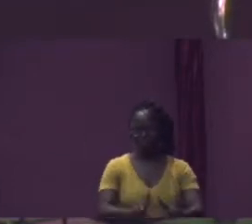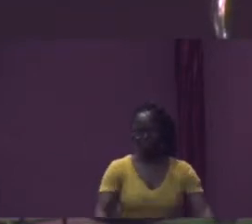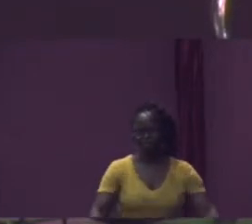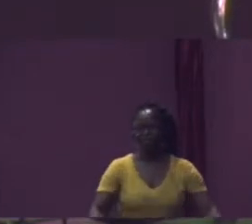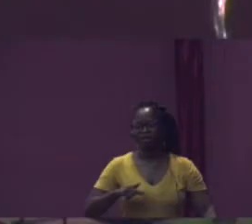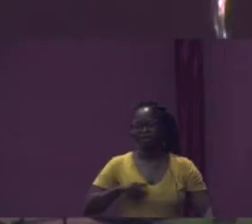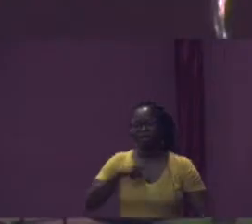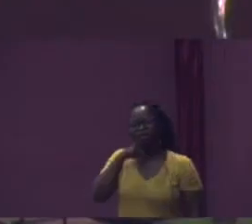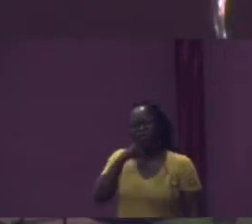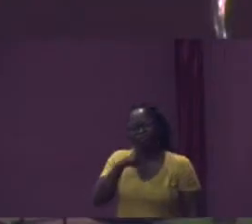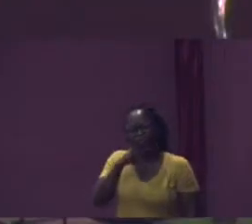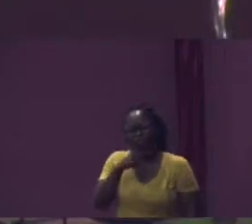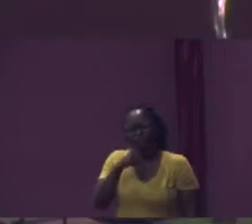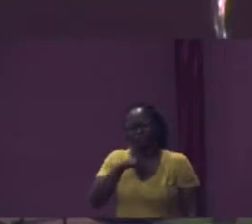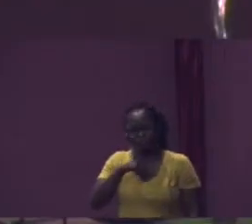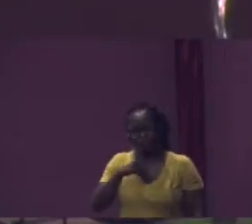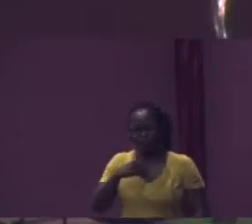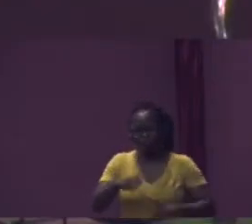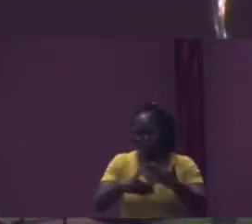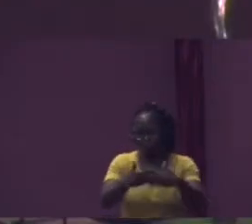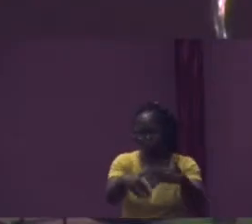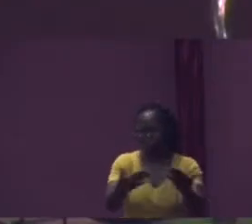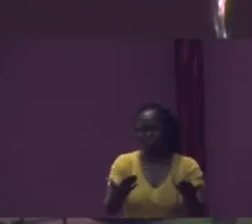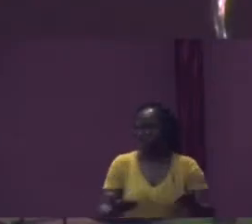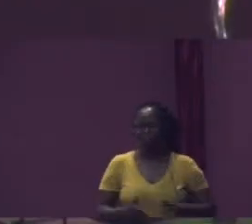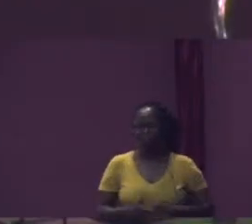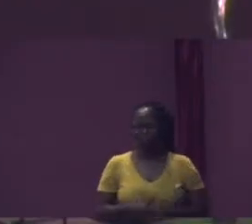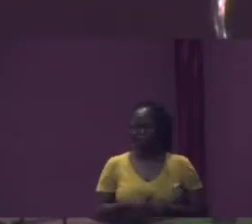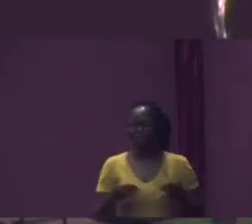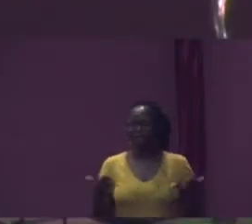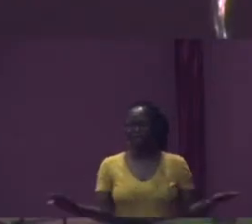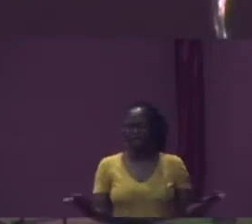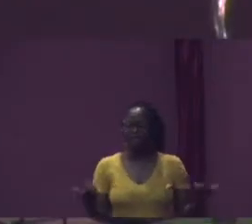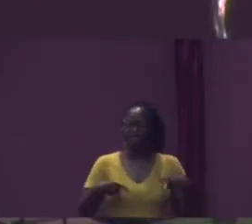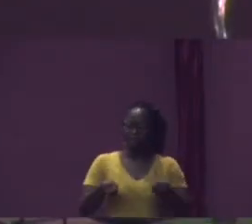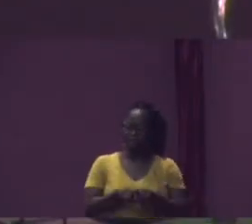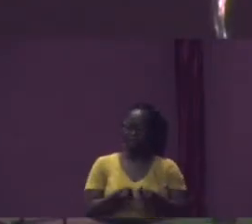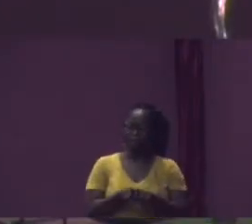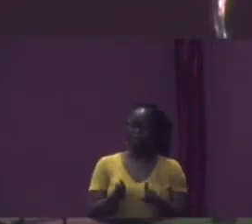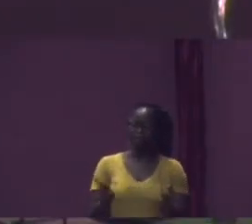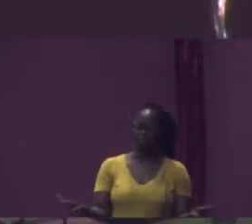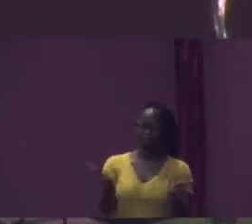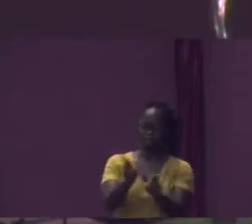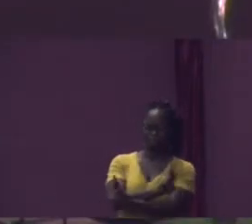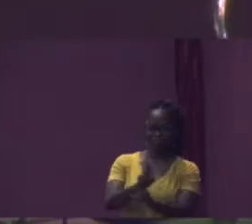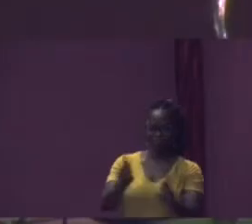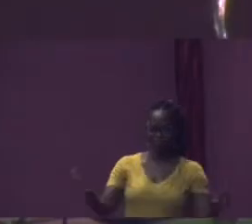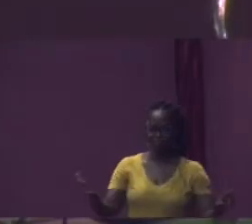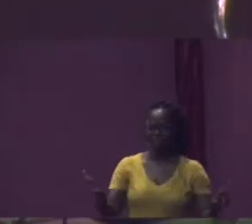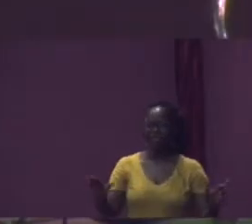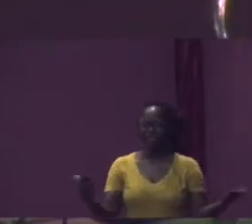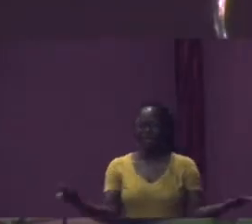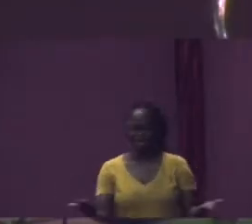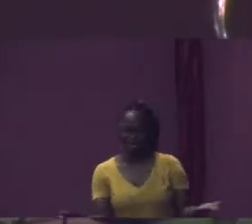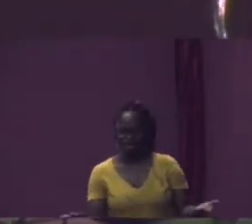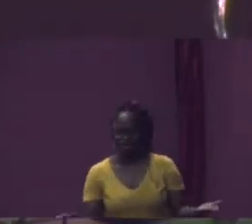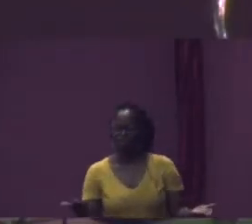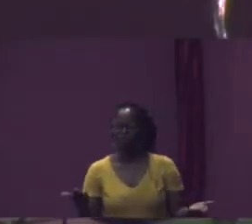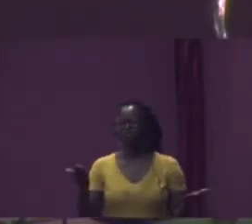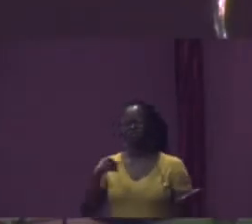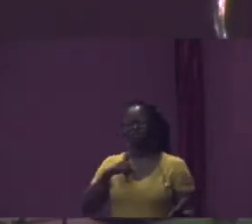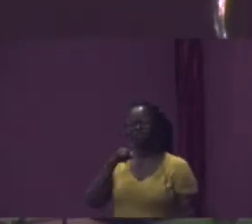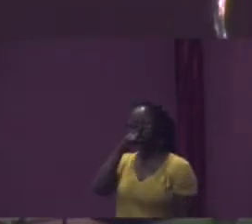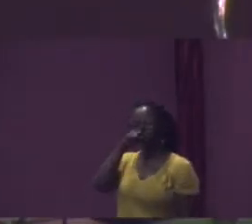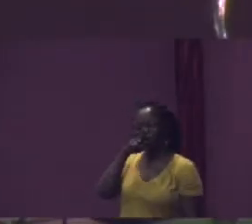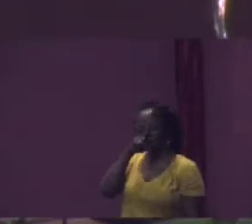doubt refers to a critical reflection on the risks posed by complex technological systems, and second,